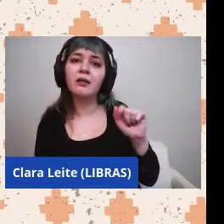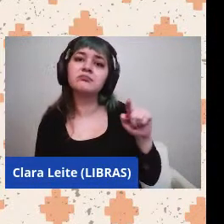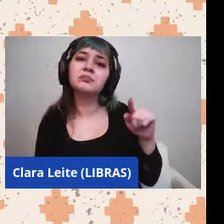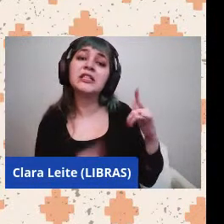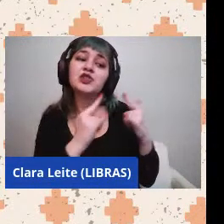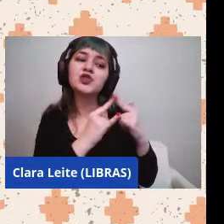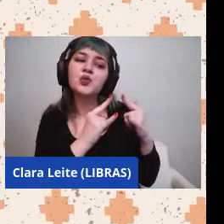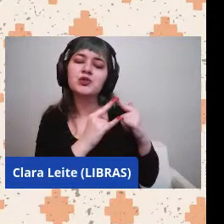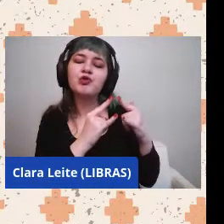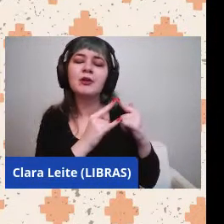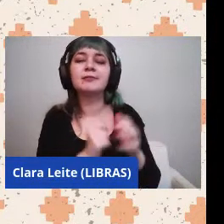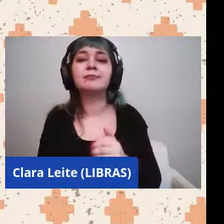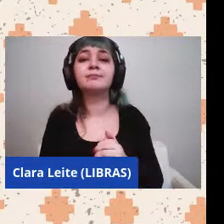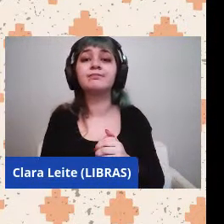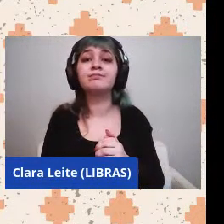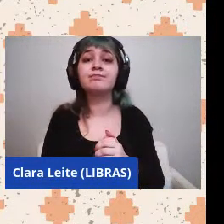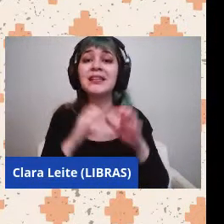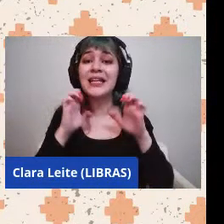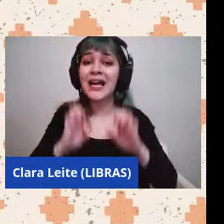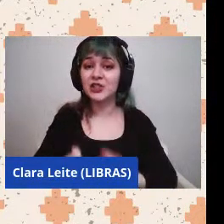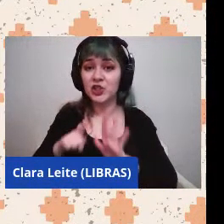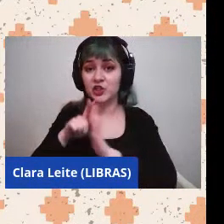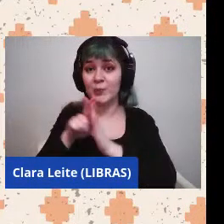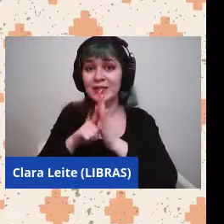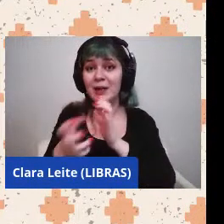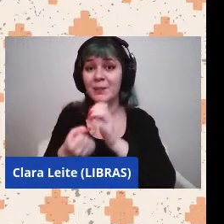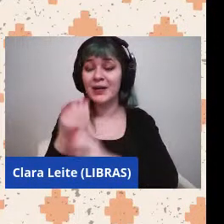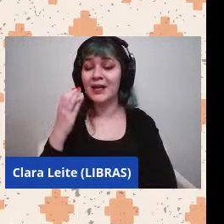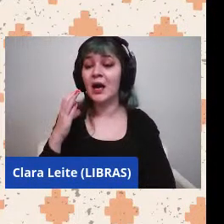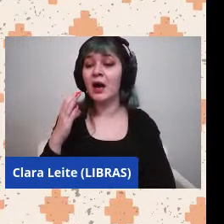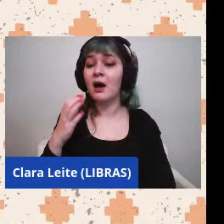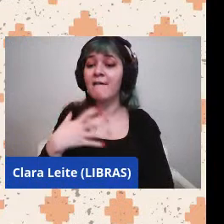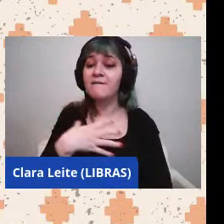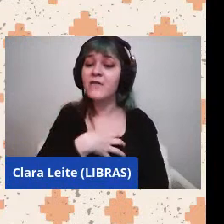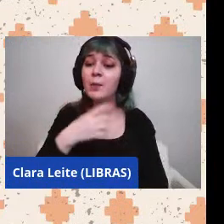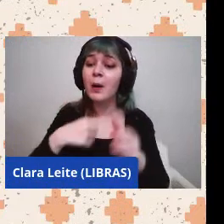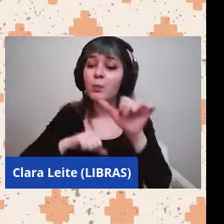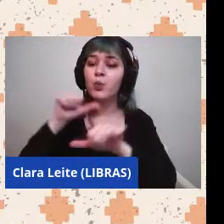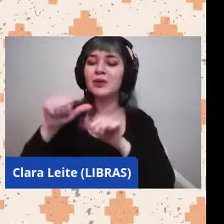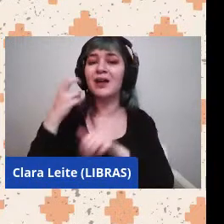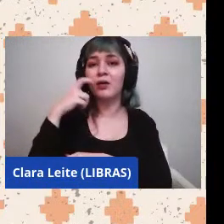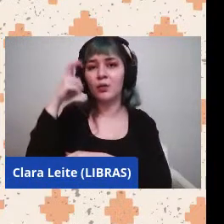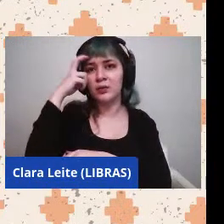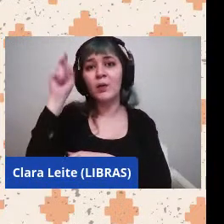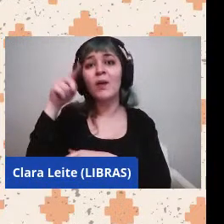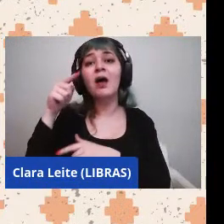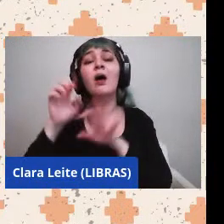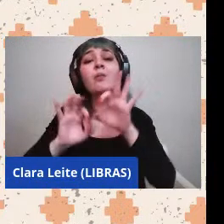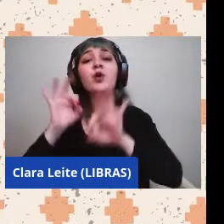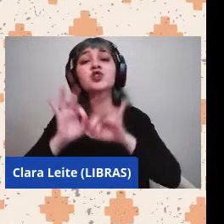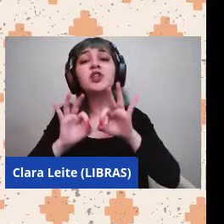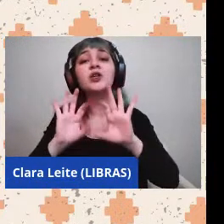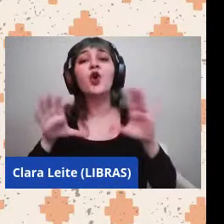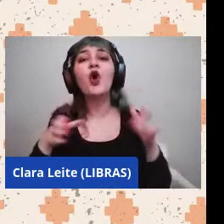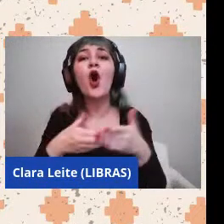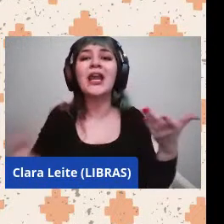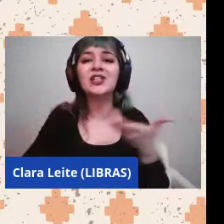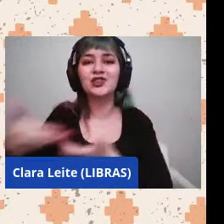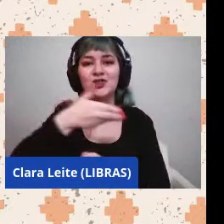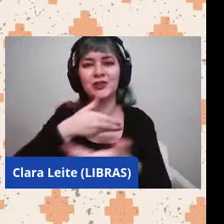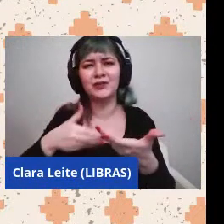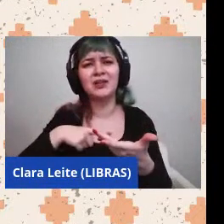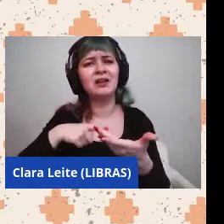institutions. Research ethics and creating the conditions for culture change is a collective project that spans